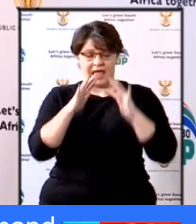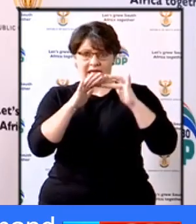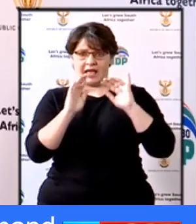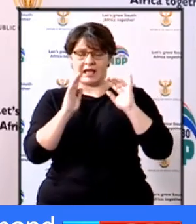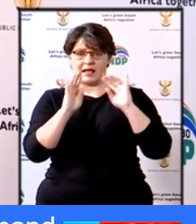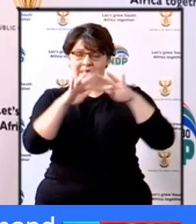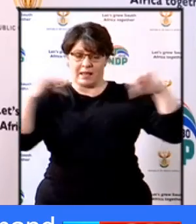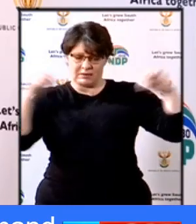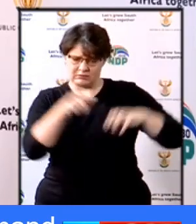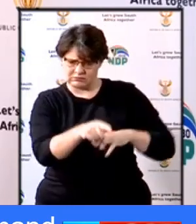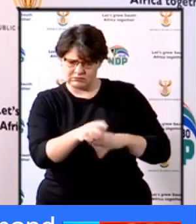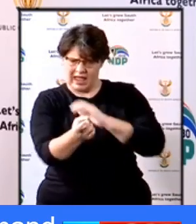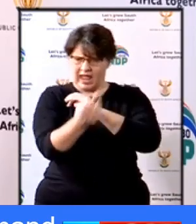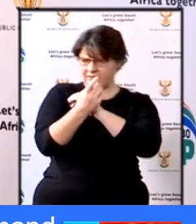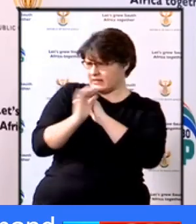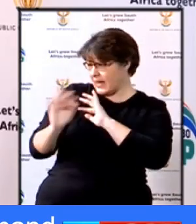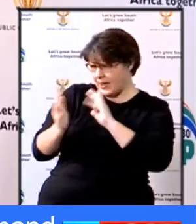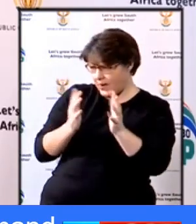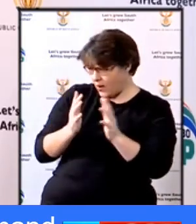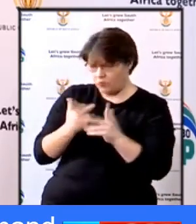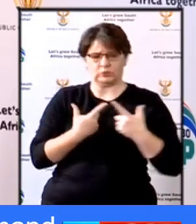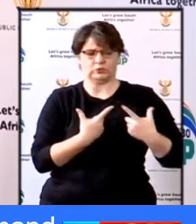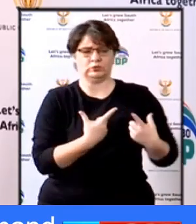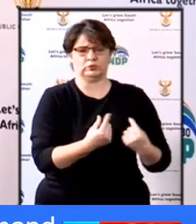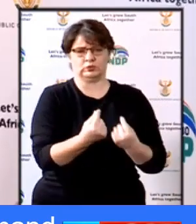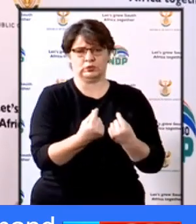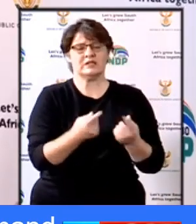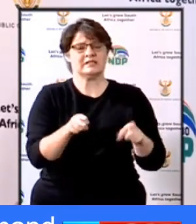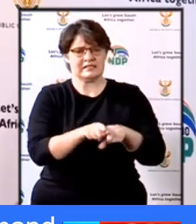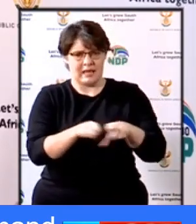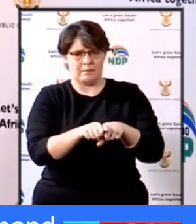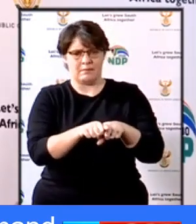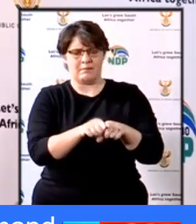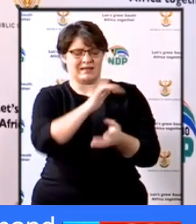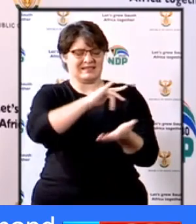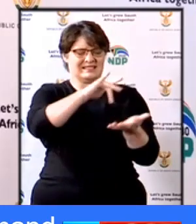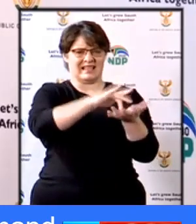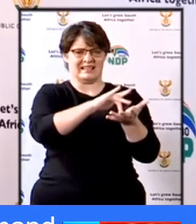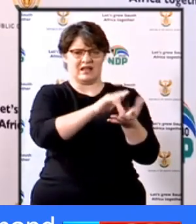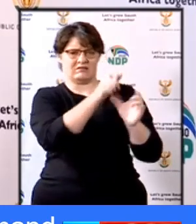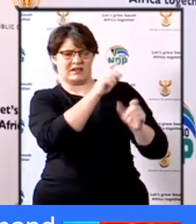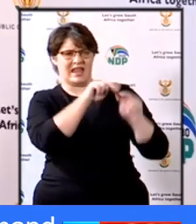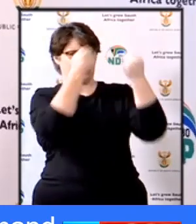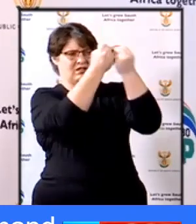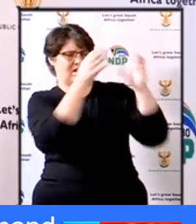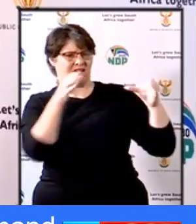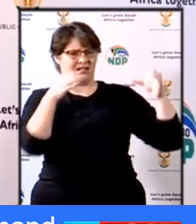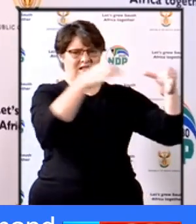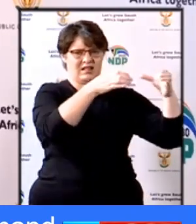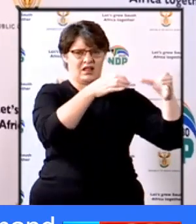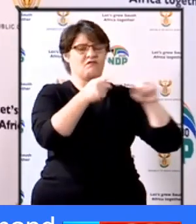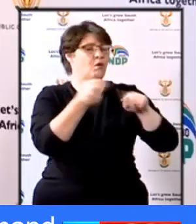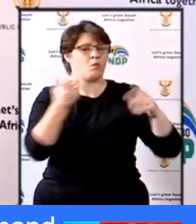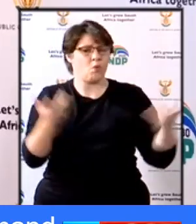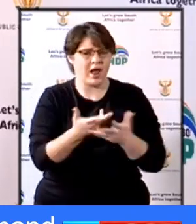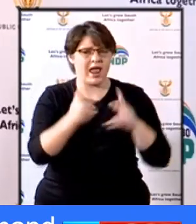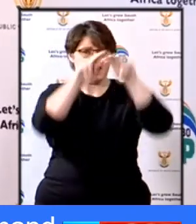with the advice and inputs of various command centers from the three spheres of